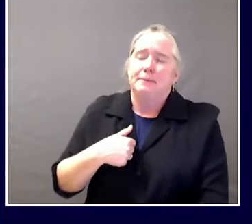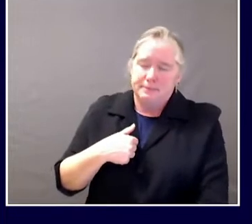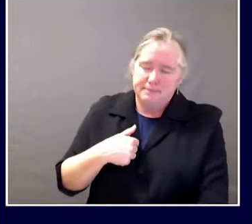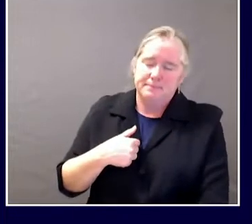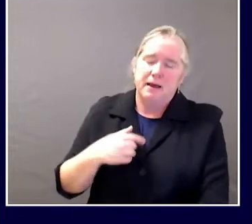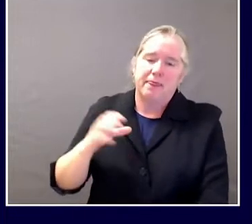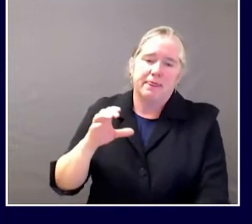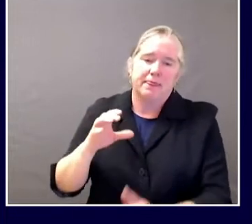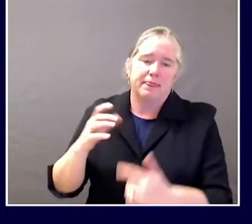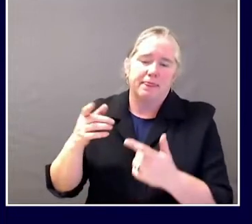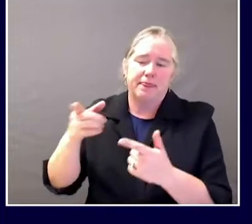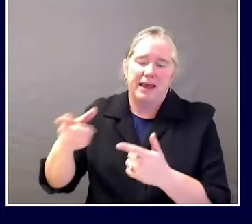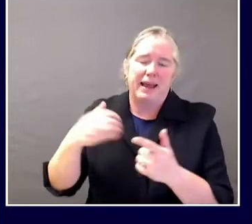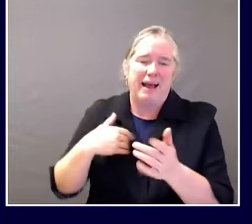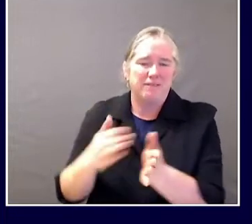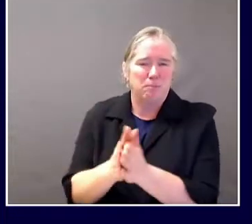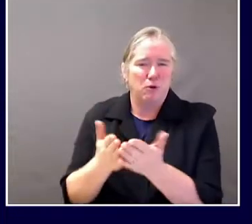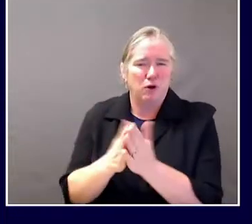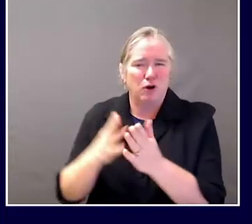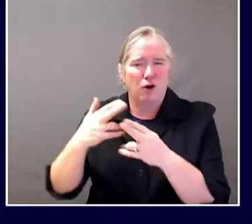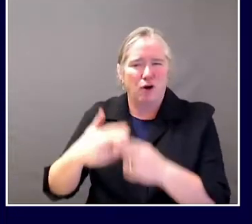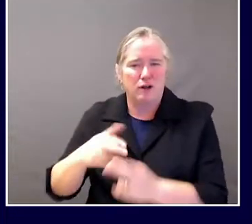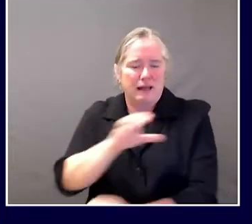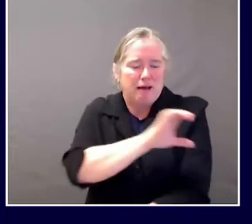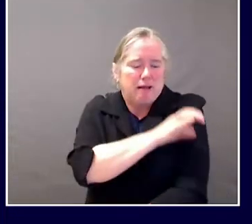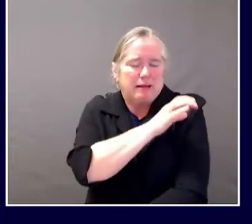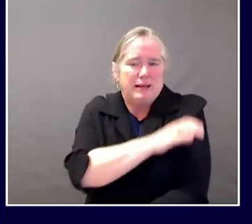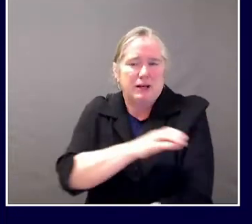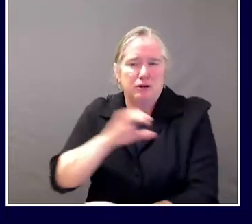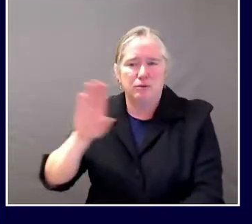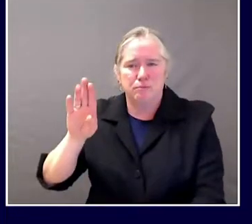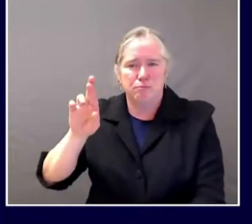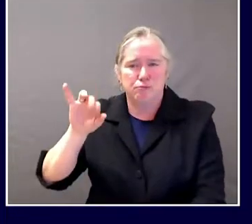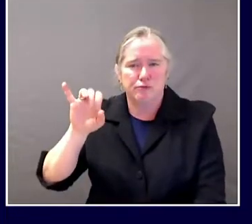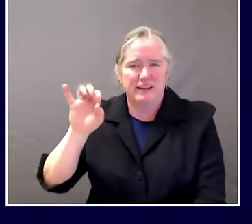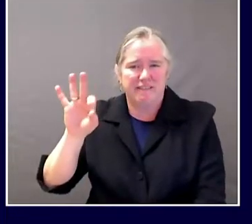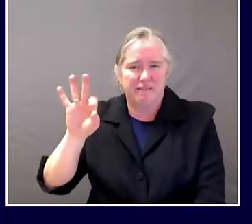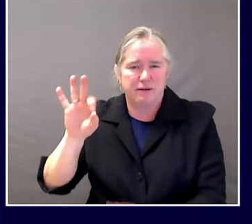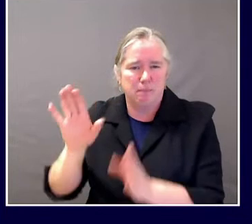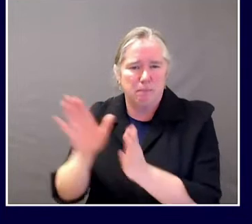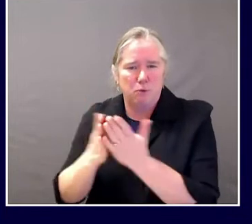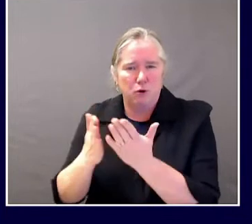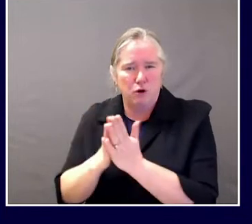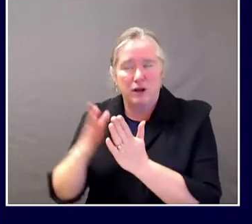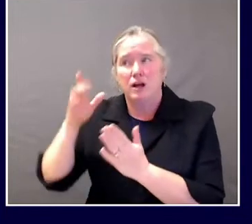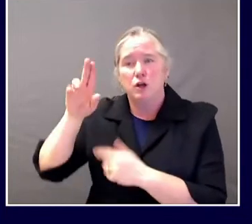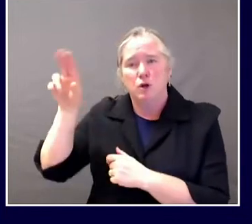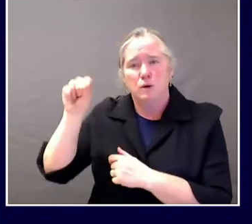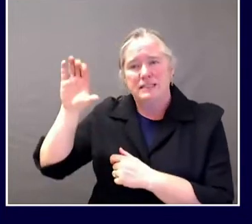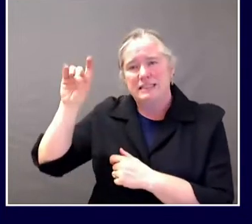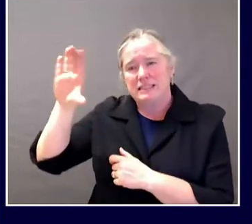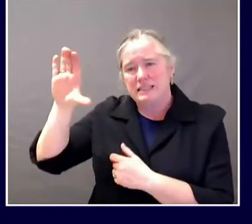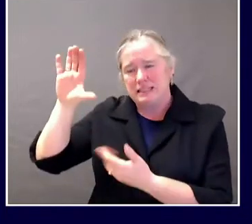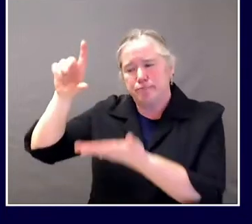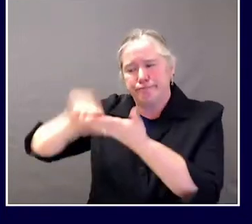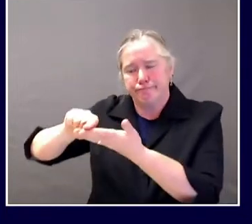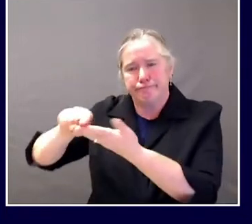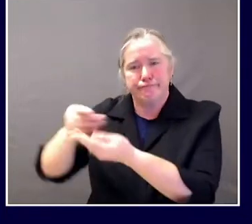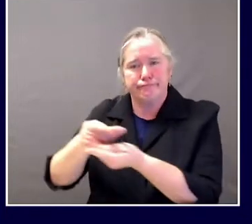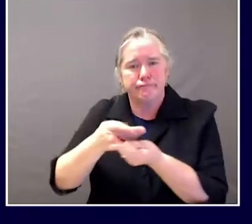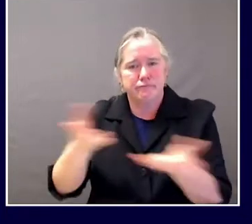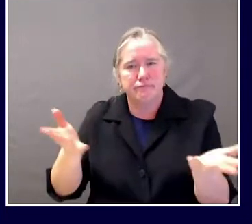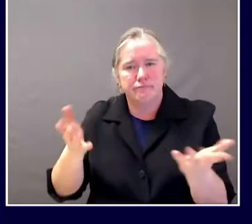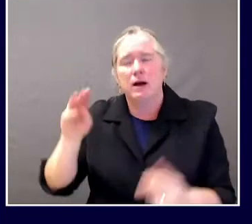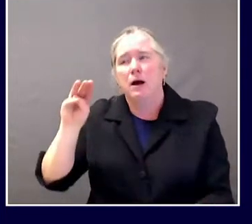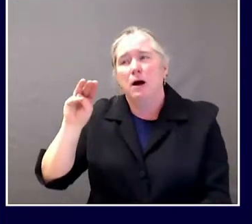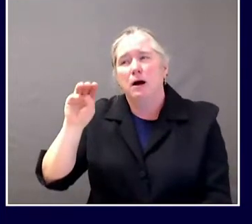or a clinical briefing book that the US FDA produced as part of their emergency authorization review. The Moderna